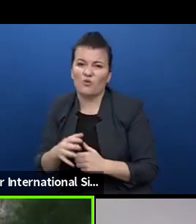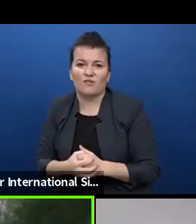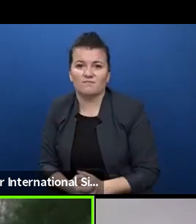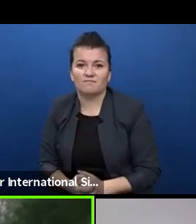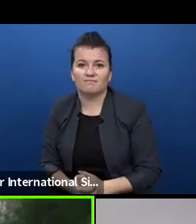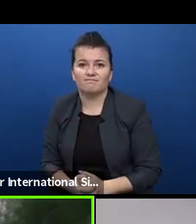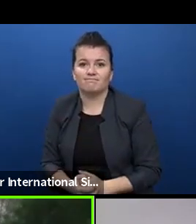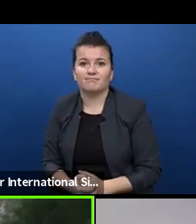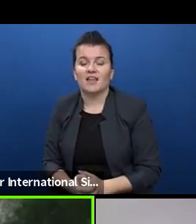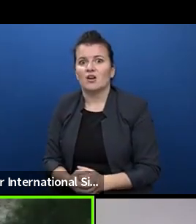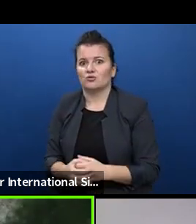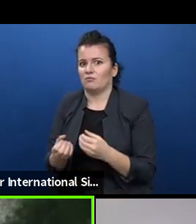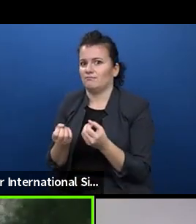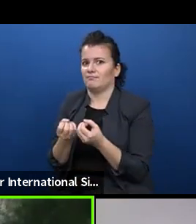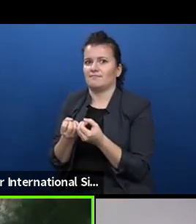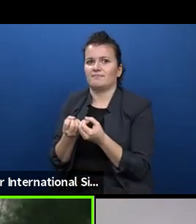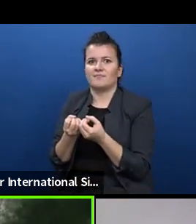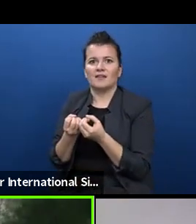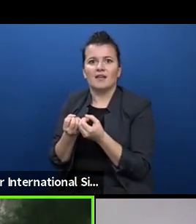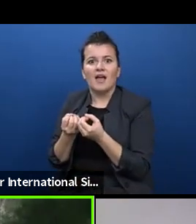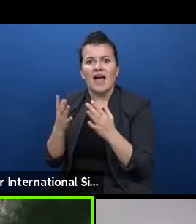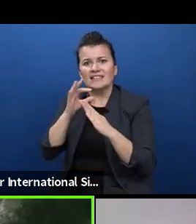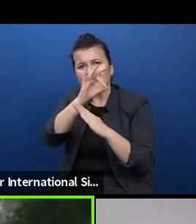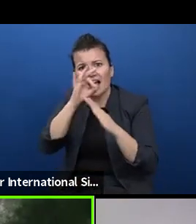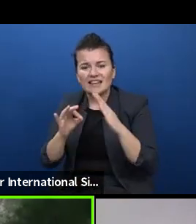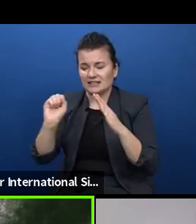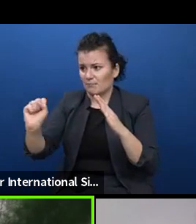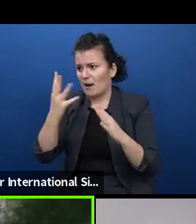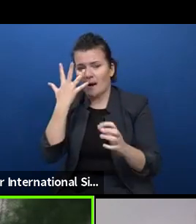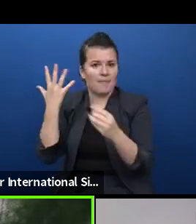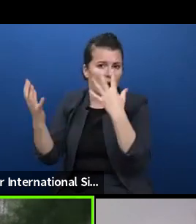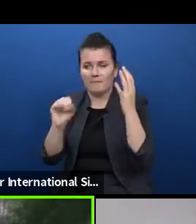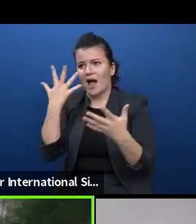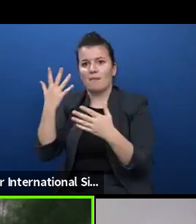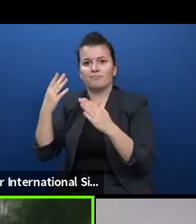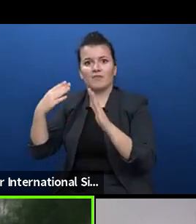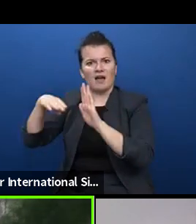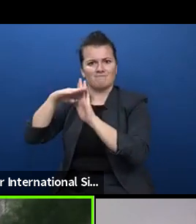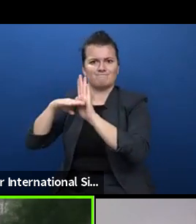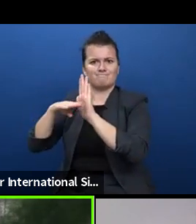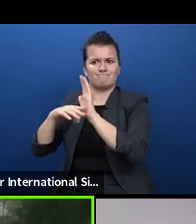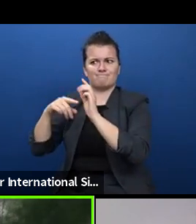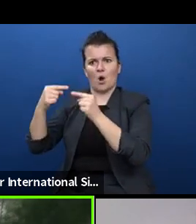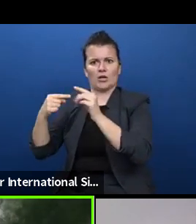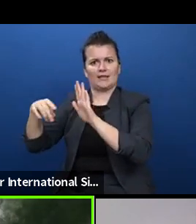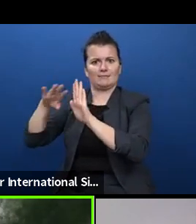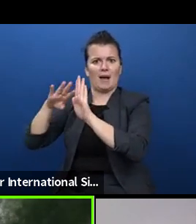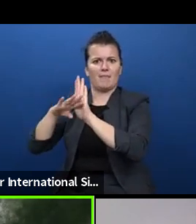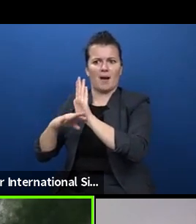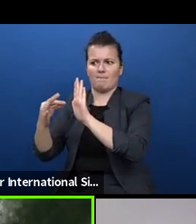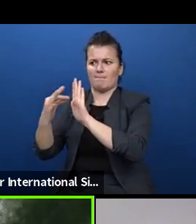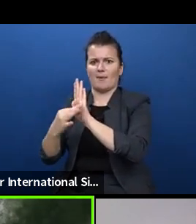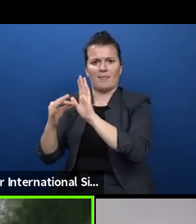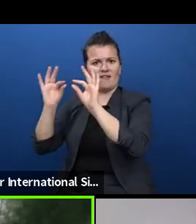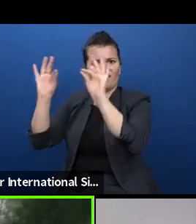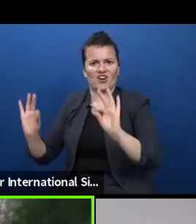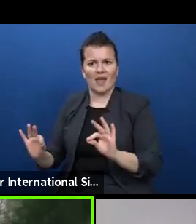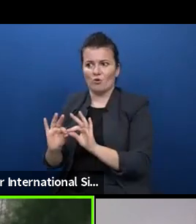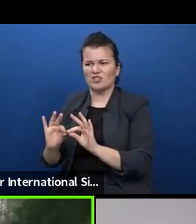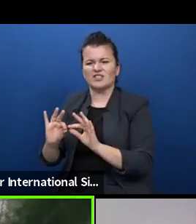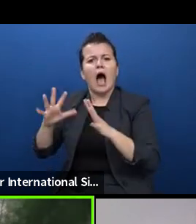stories, these really big statistics, these really big frameworks into your everyday thinking and doing.